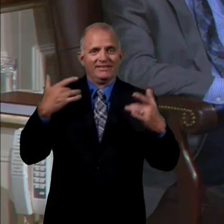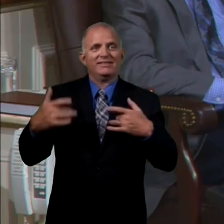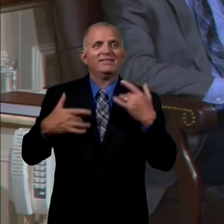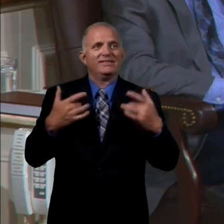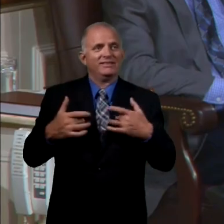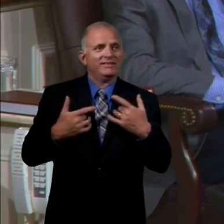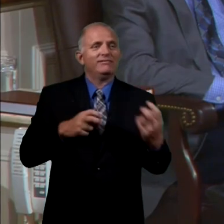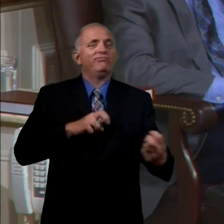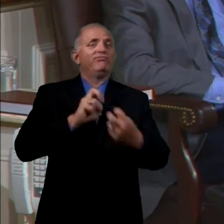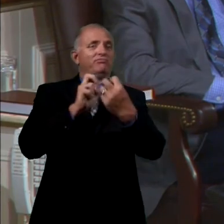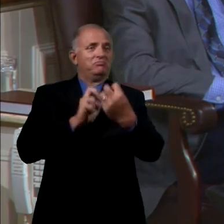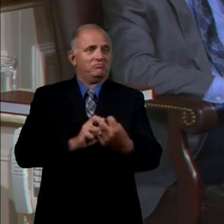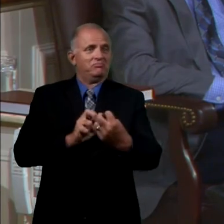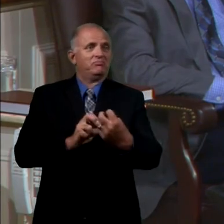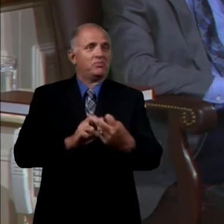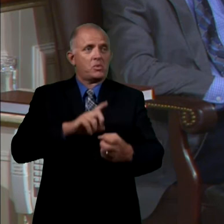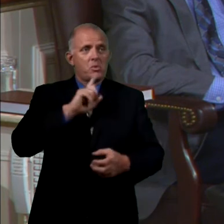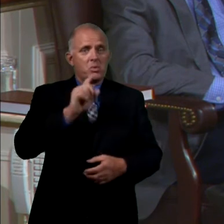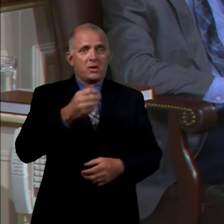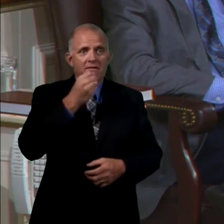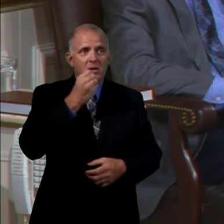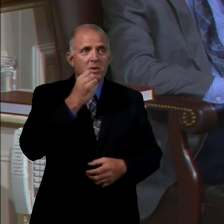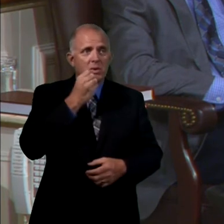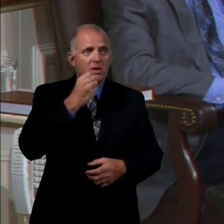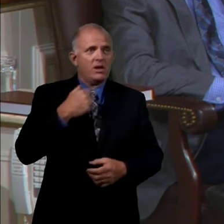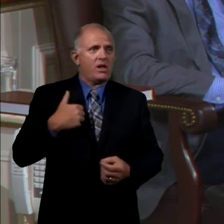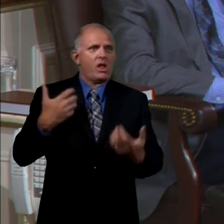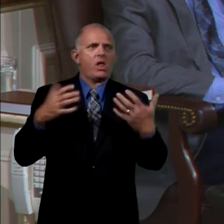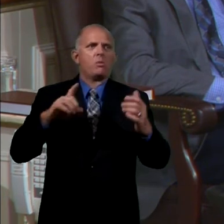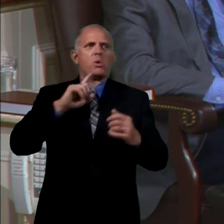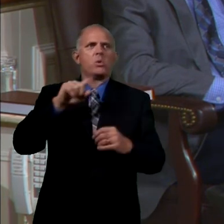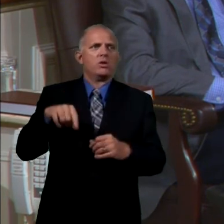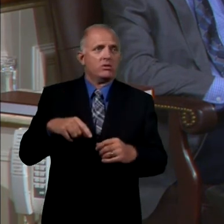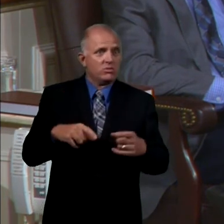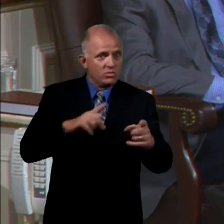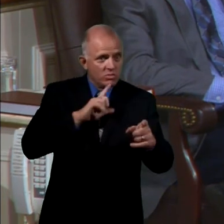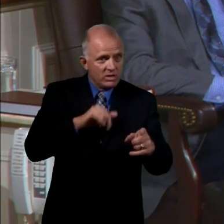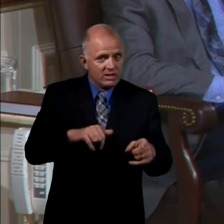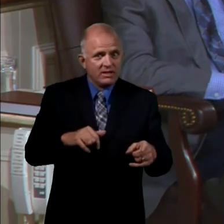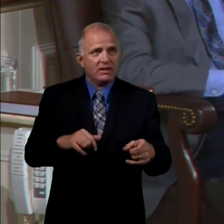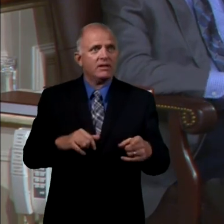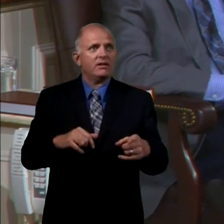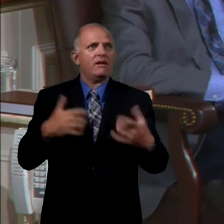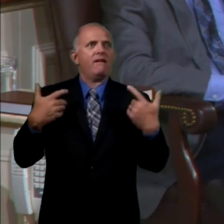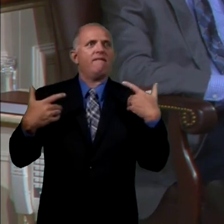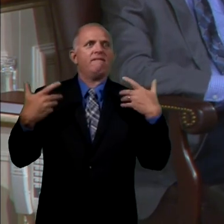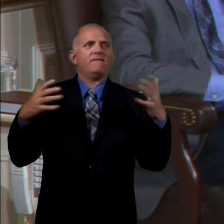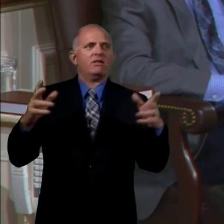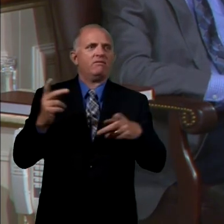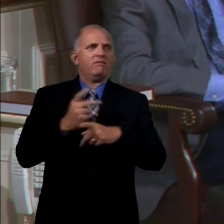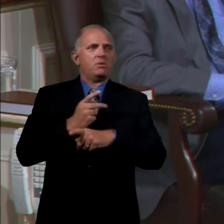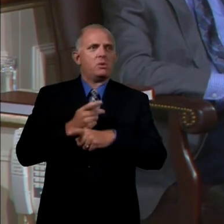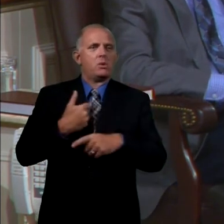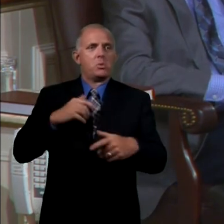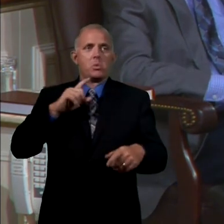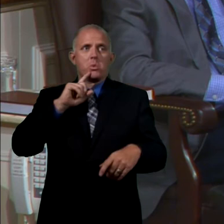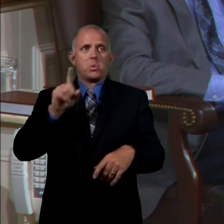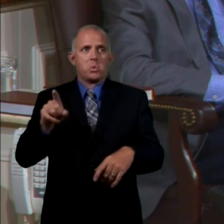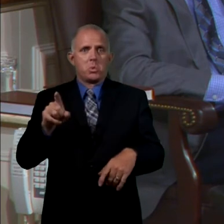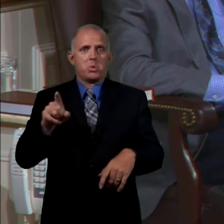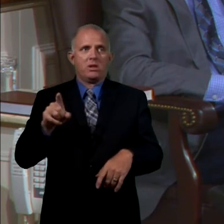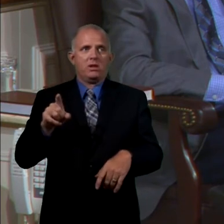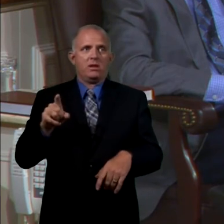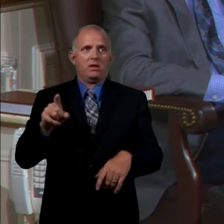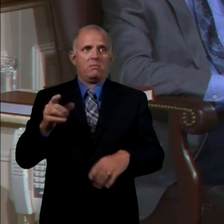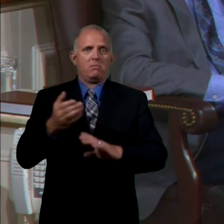down to eat and we order. I said, you know what? I pre-ordered. Oh, really? Yep, I pre-ordered. You know why? Because I figured it out. If I pre-order and we eat fast,